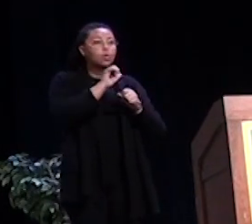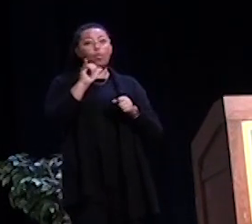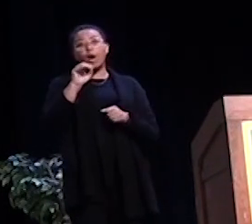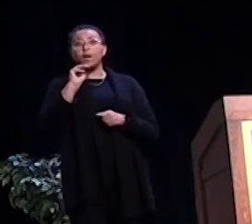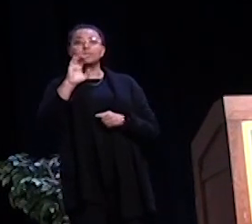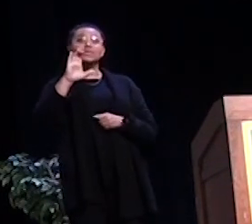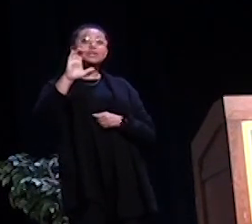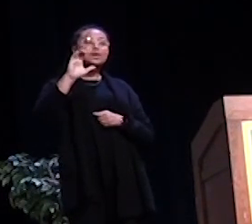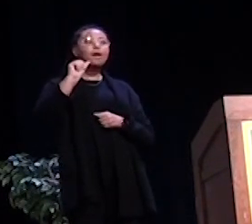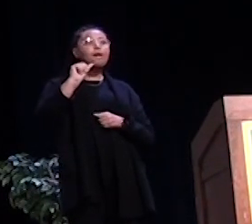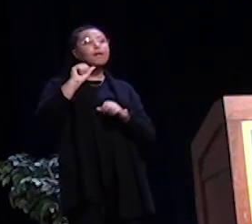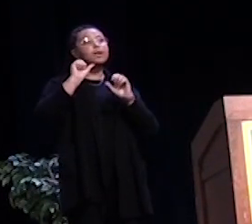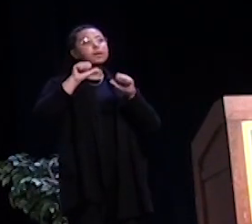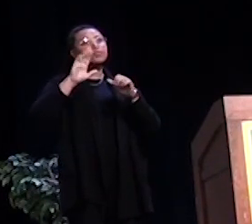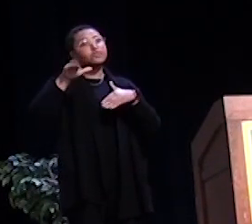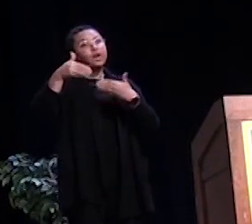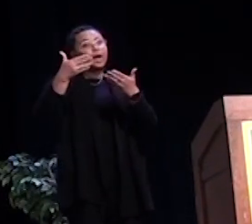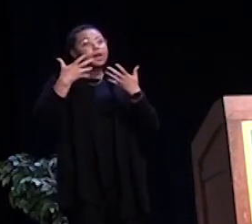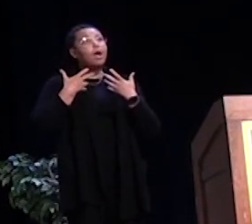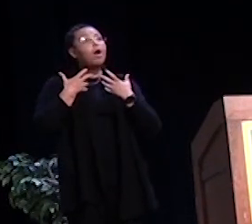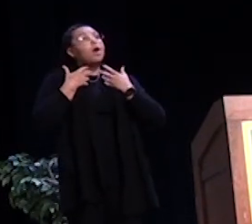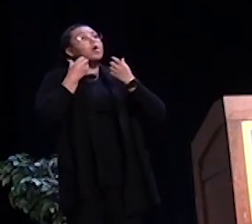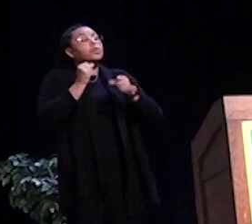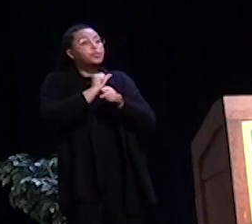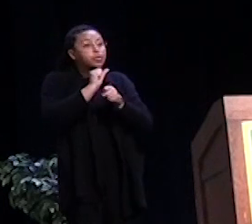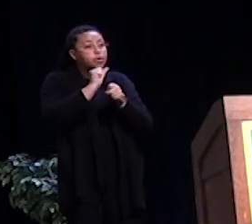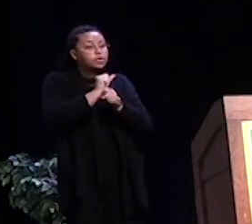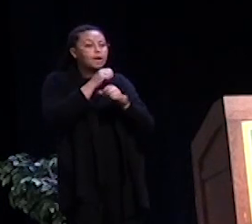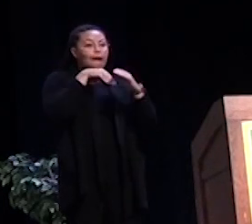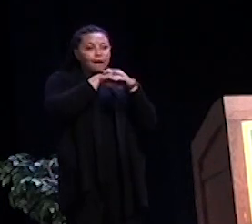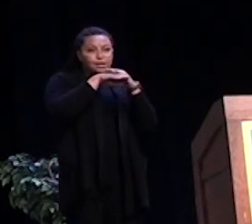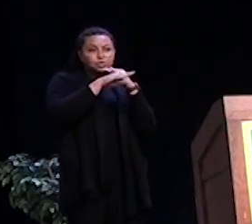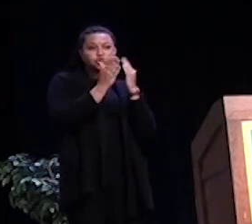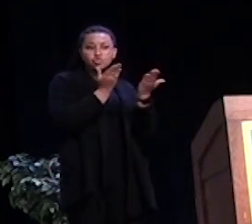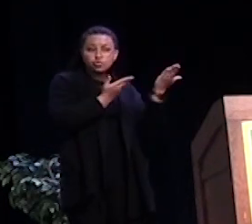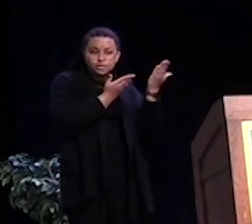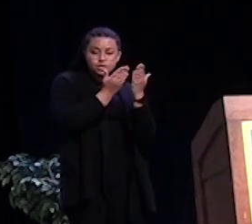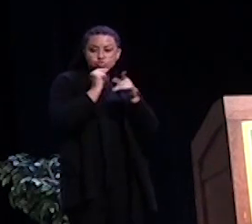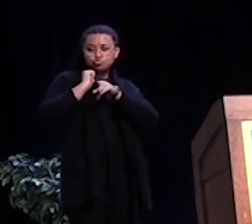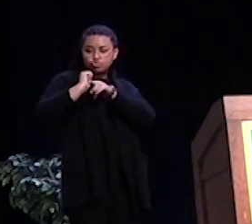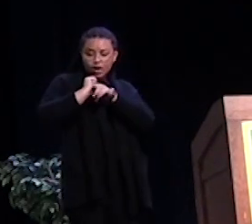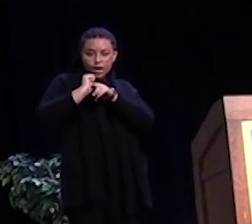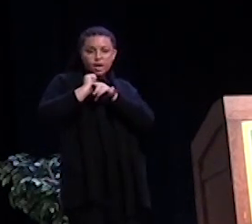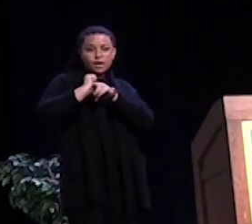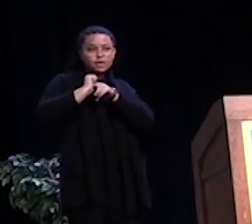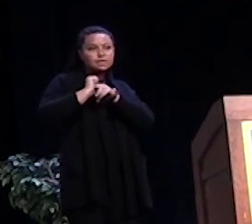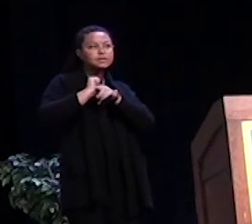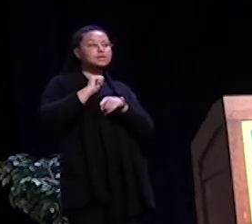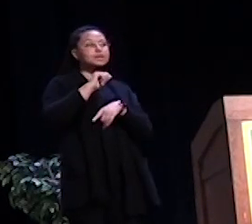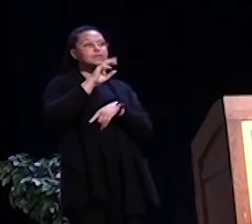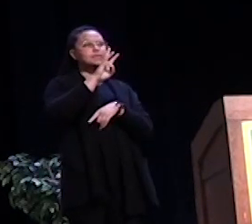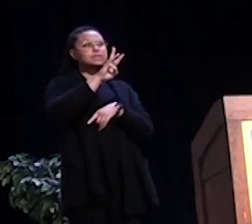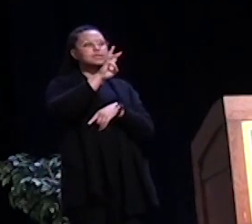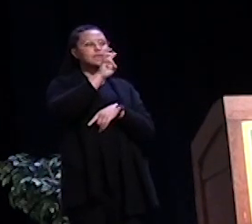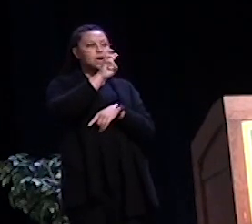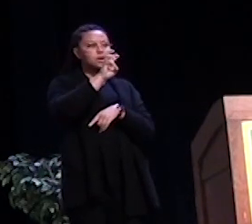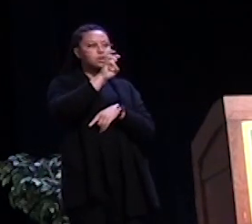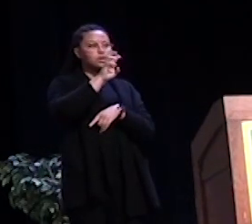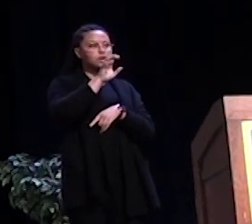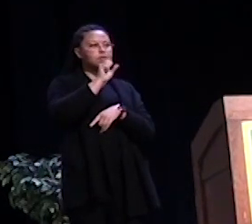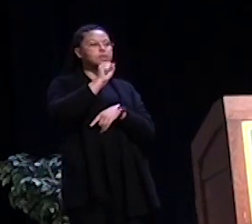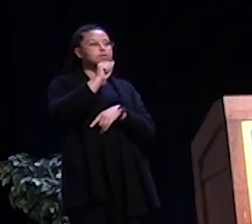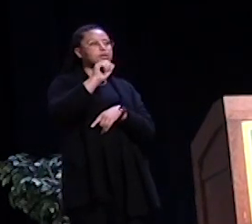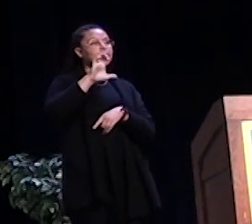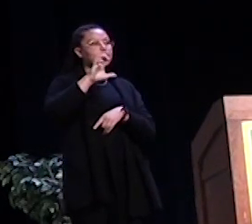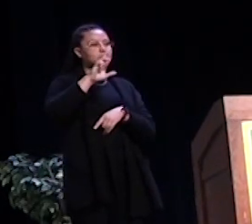YWCA out there that provide community health workers, that provide access to services, that provide training. You have the San Antonio Community Resource Directory. Sacred is out